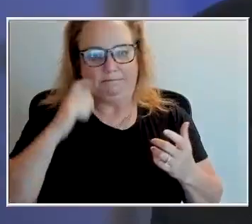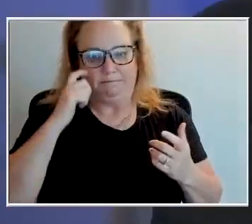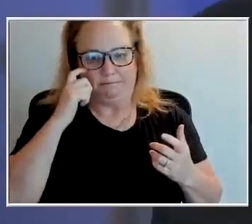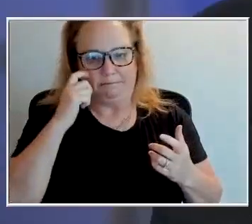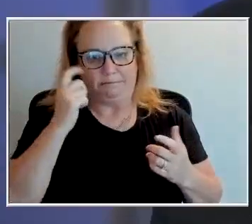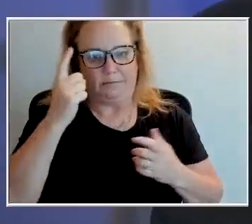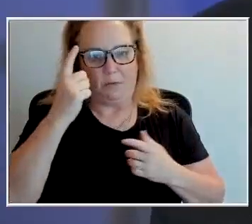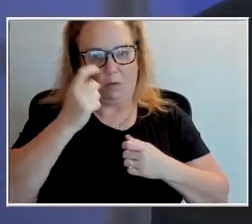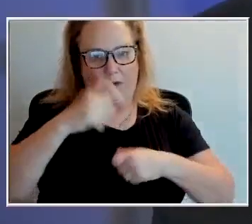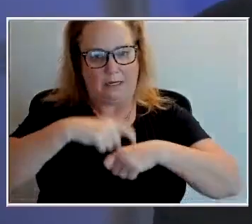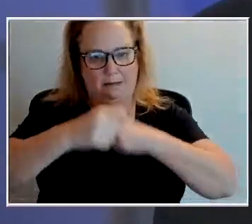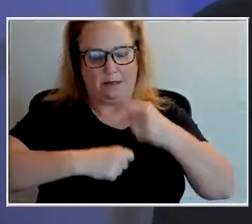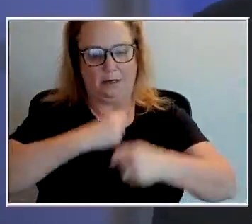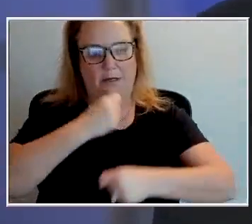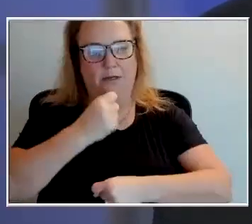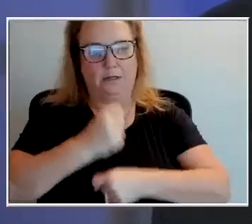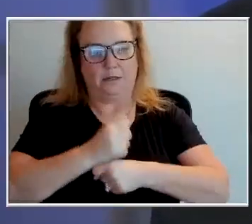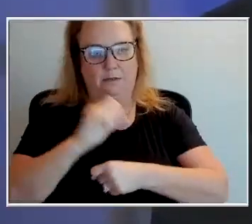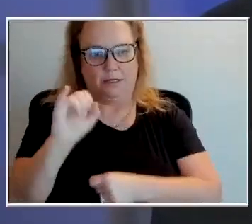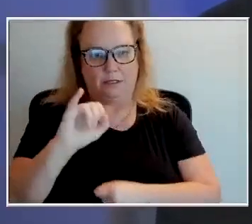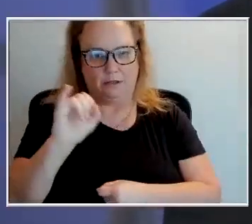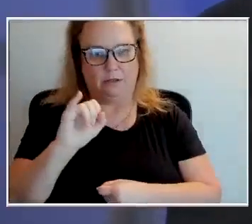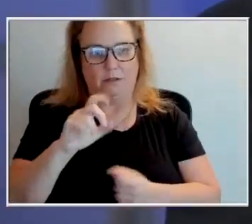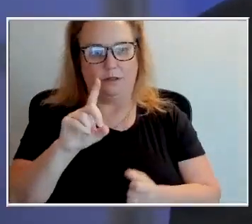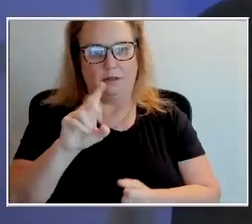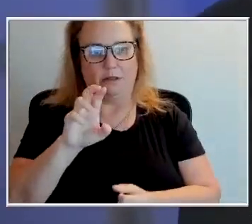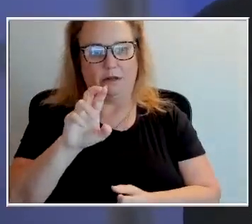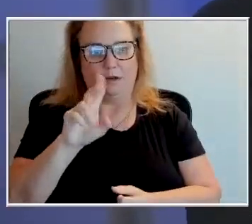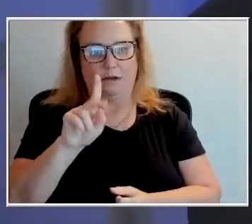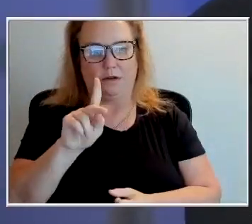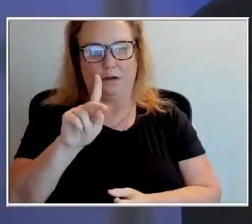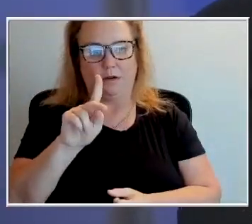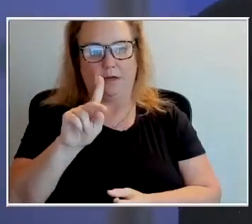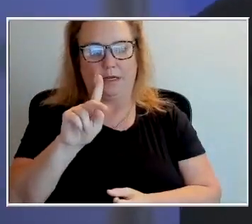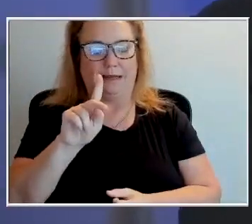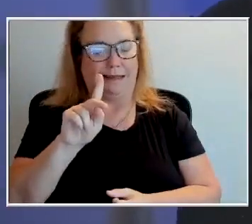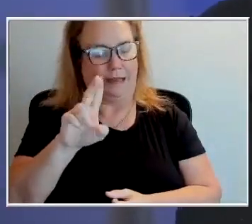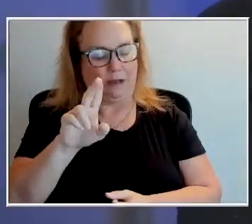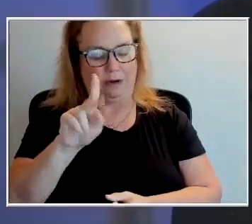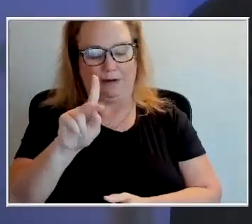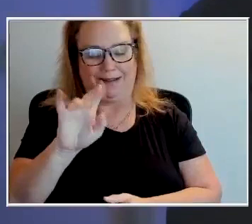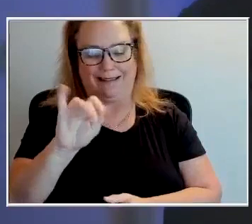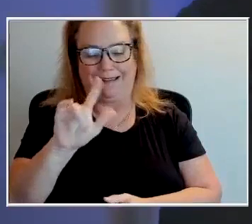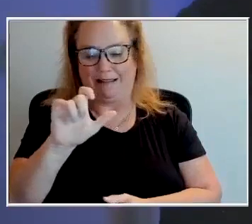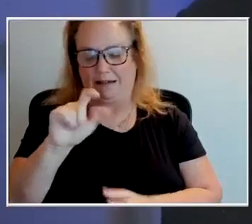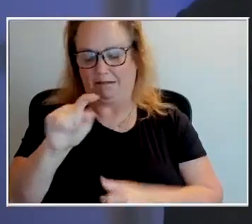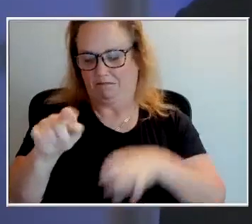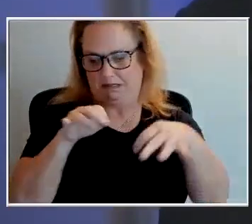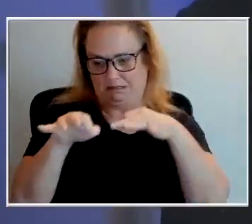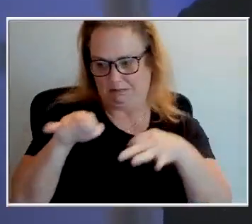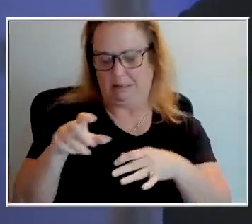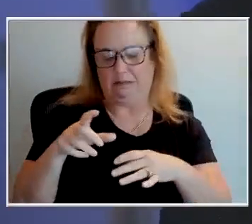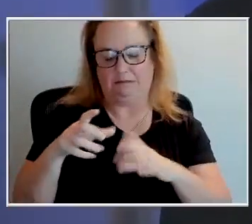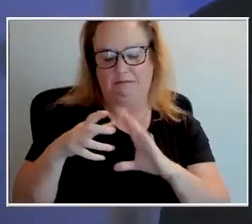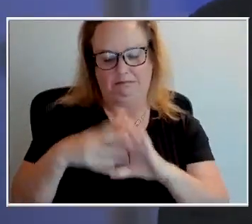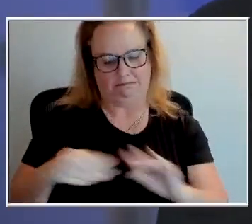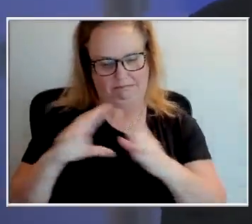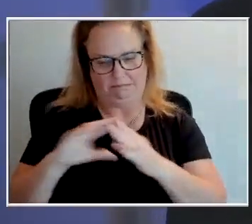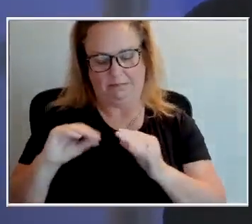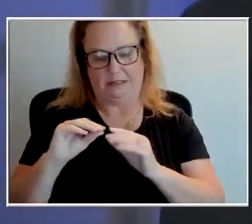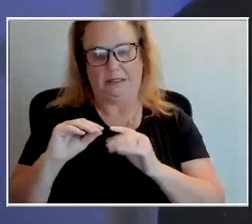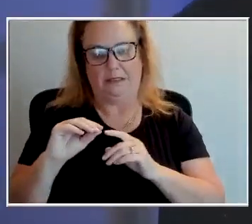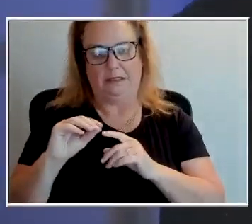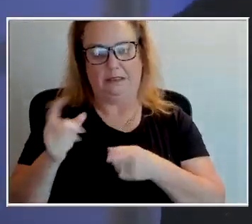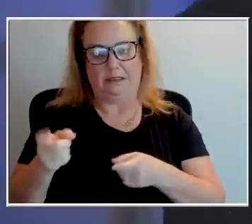year through insurance. So Dr. Killen at KU, I explained to him, got it, put me on